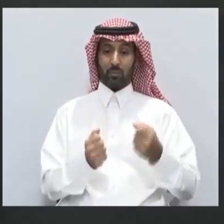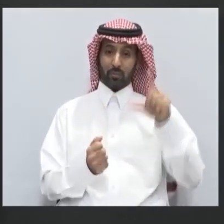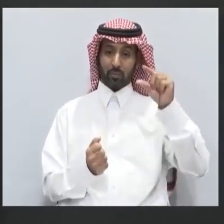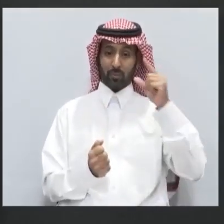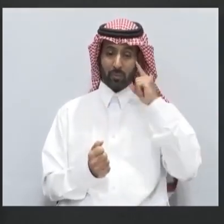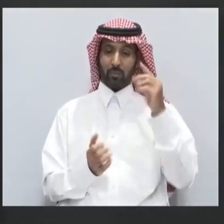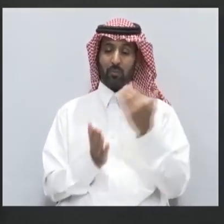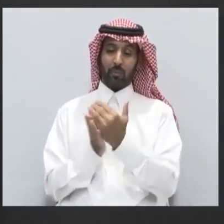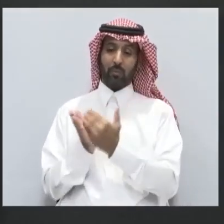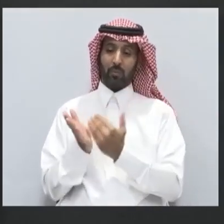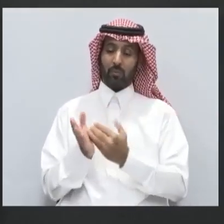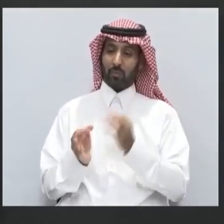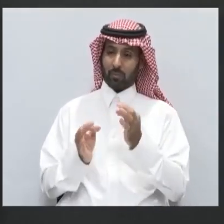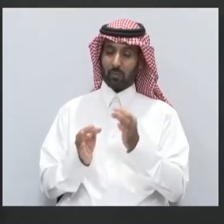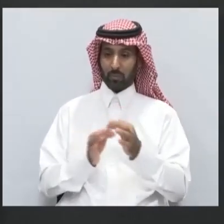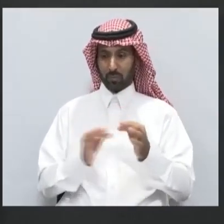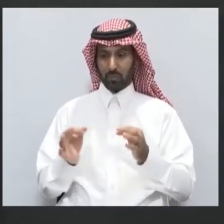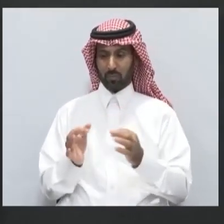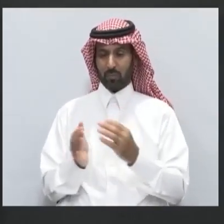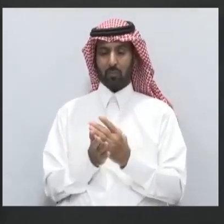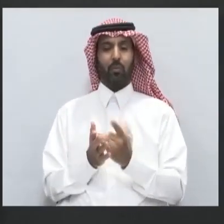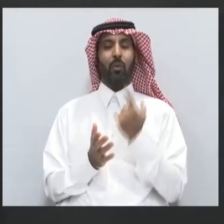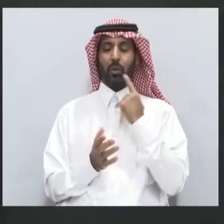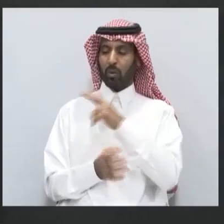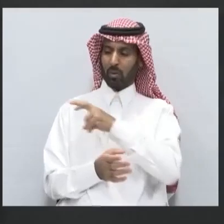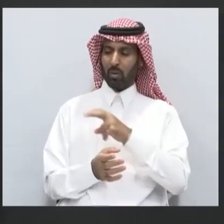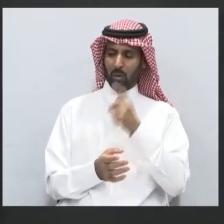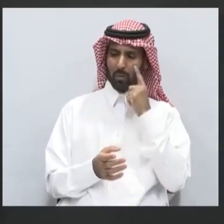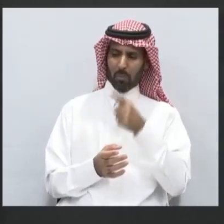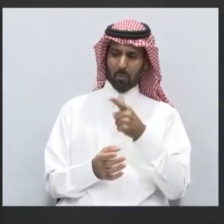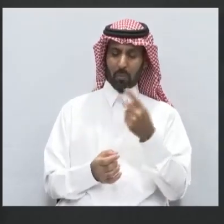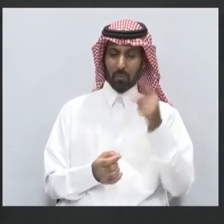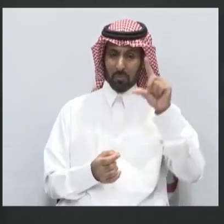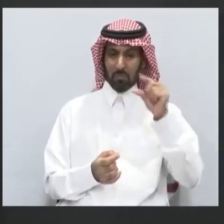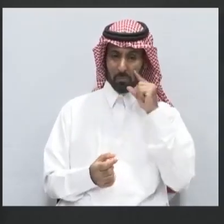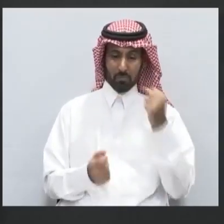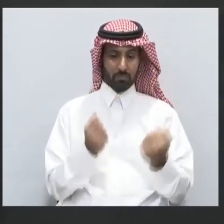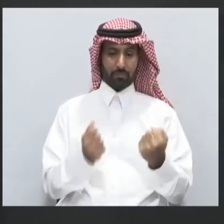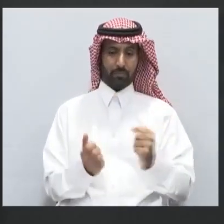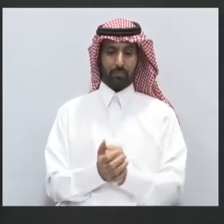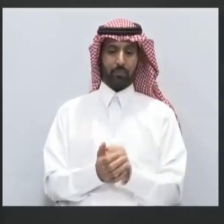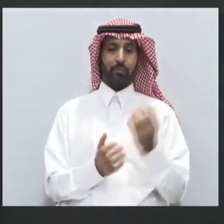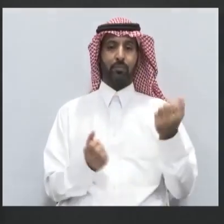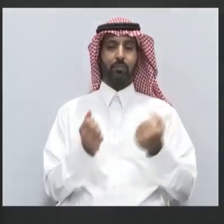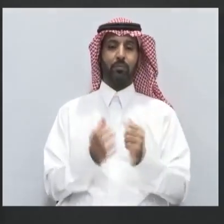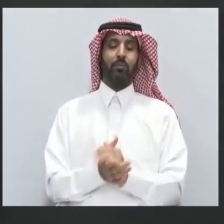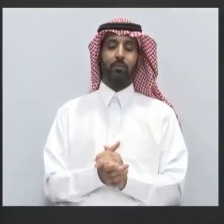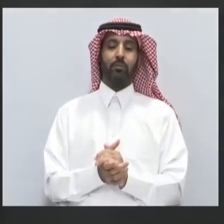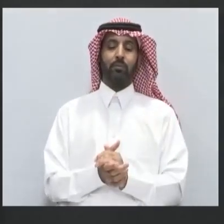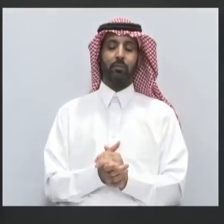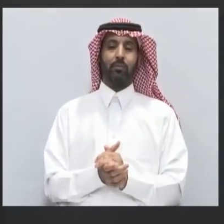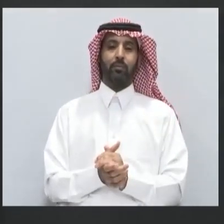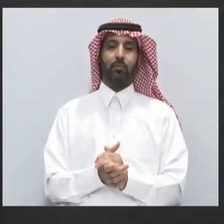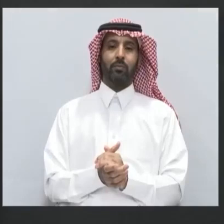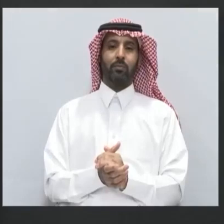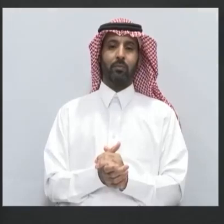big plans. They have huge plans, but they acted on a small car. So these are